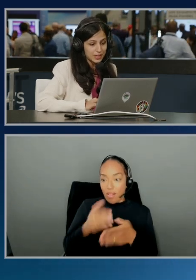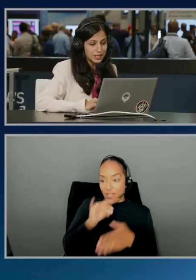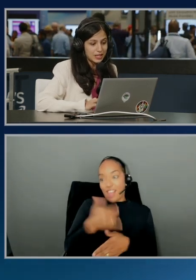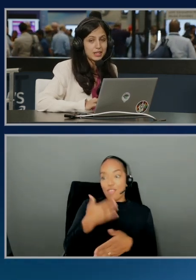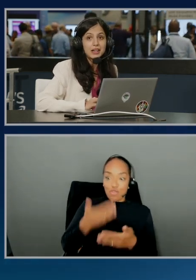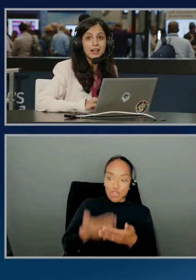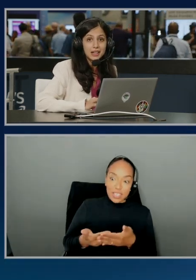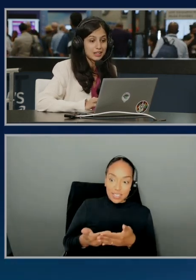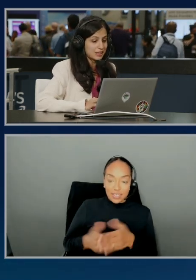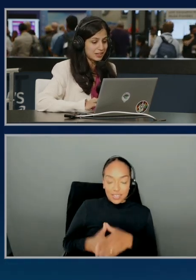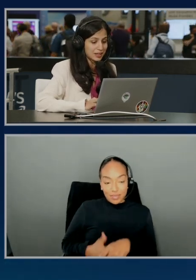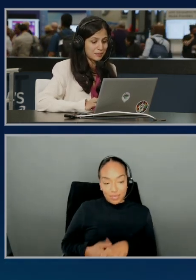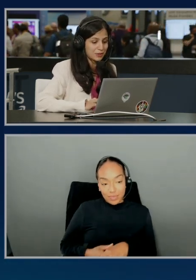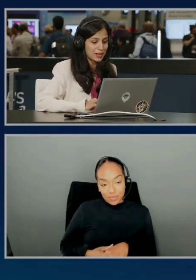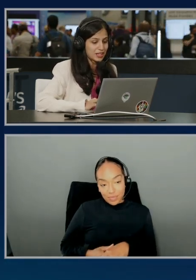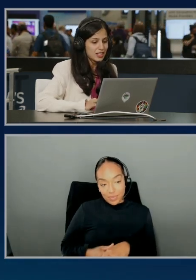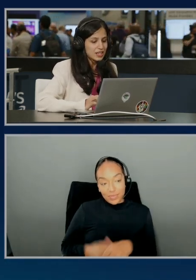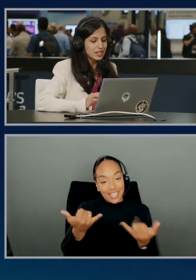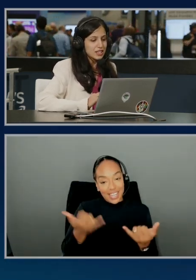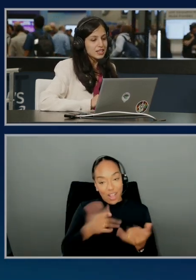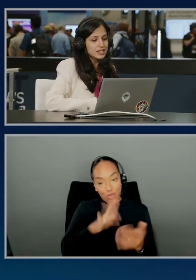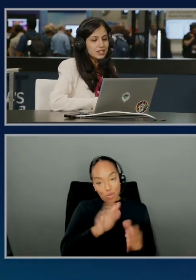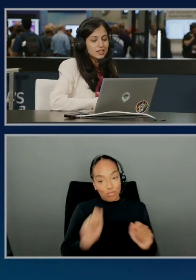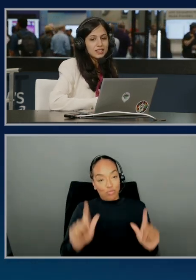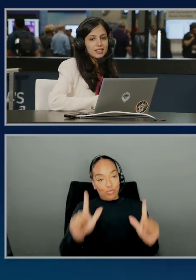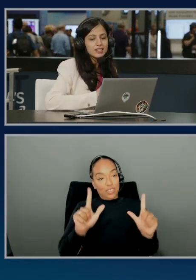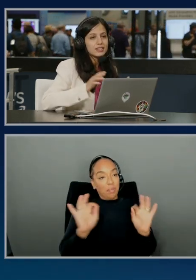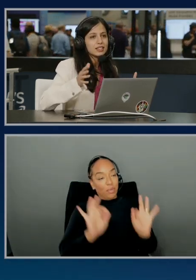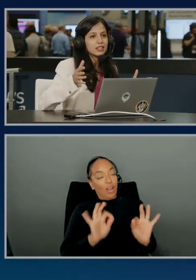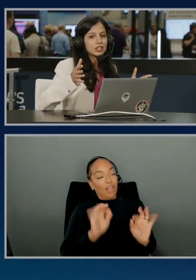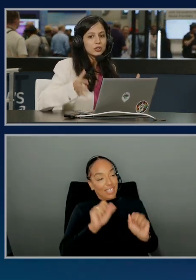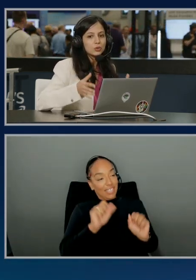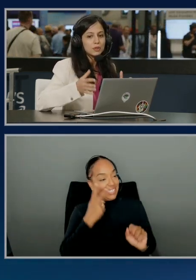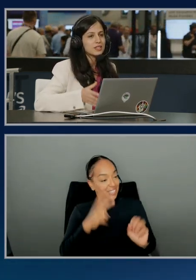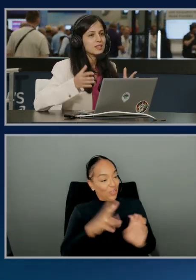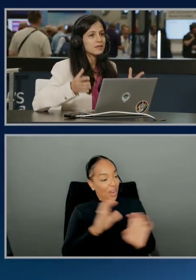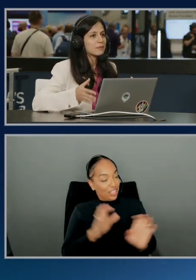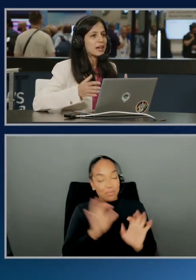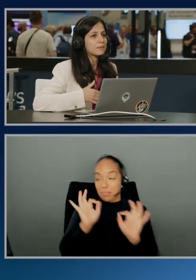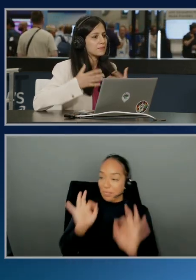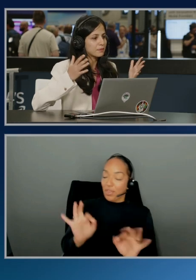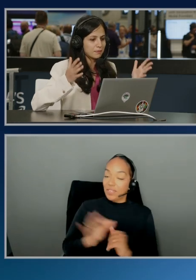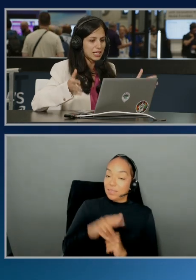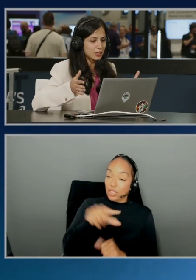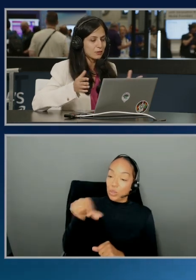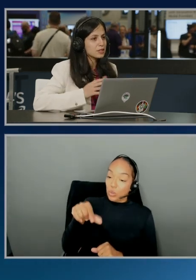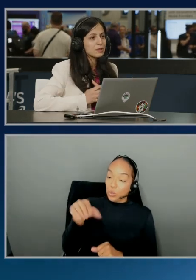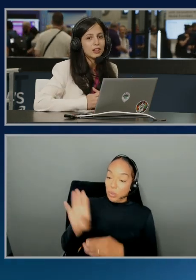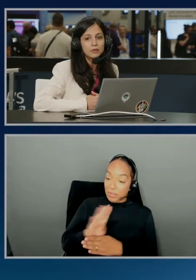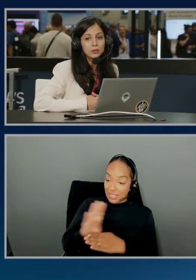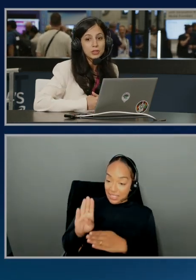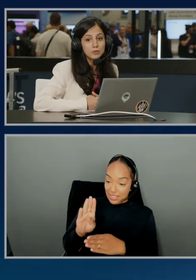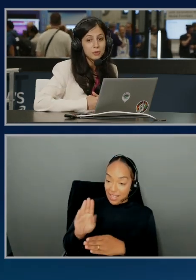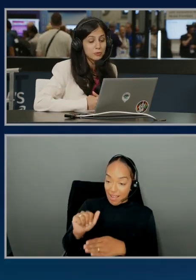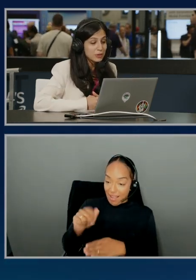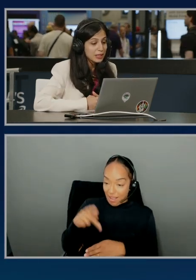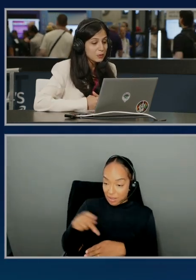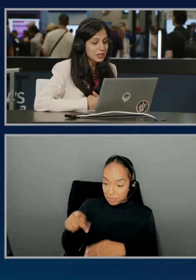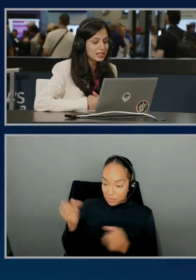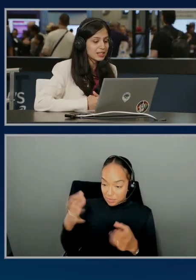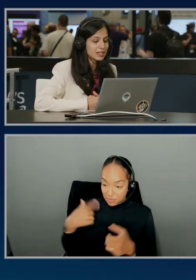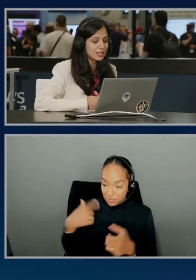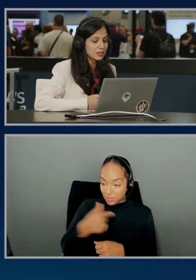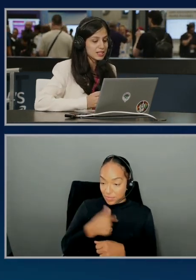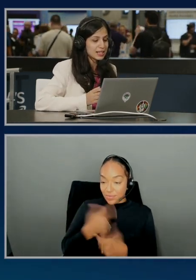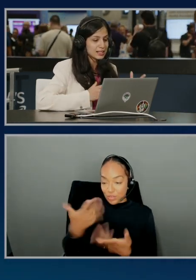up now too, so we can OK, perfect. see it in action. Yeah. So this is the Q Business web app. Many of us viewers would be familiar